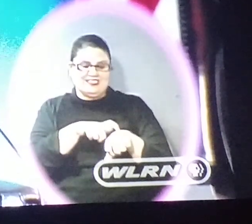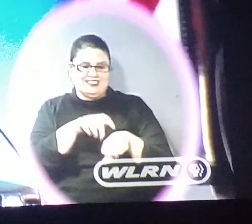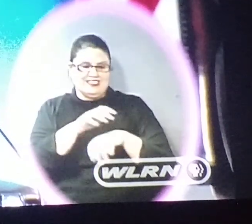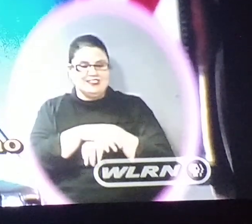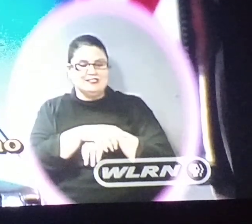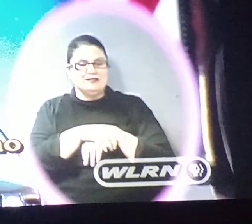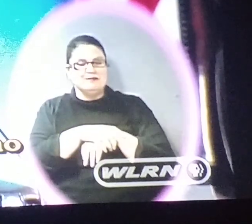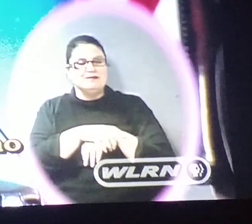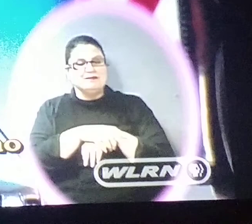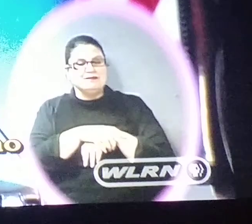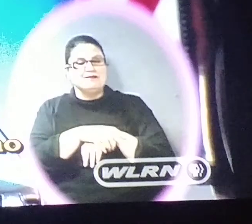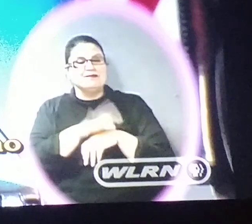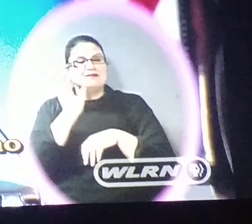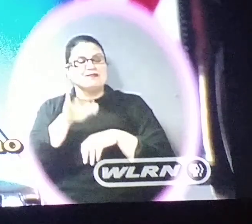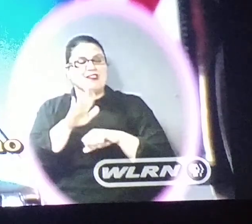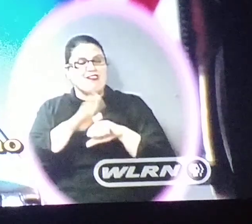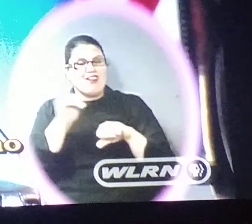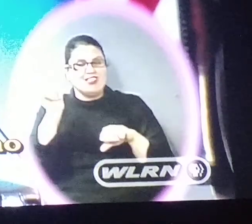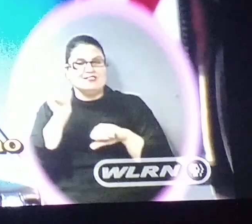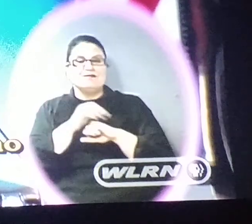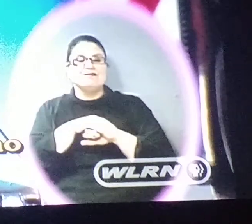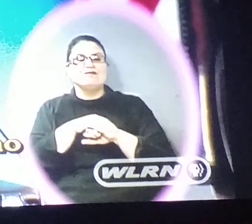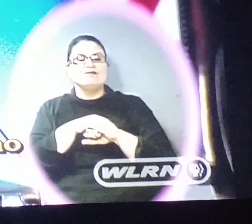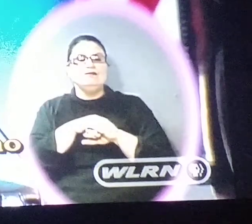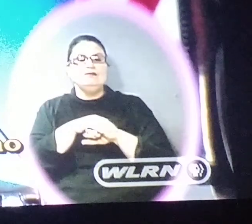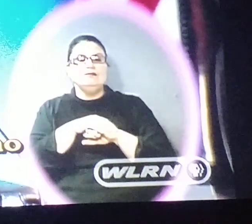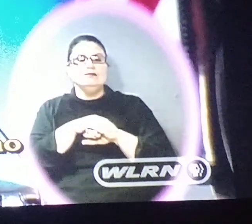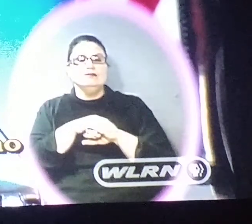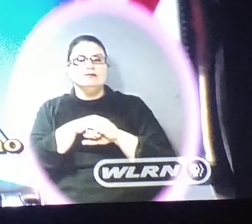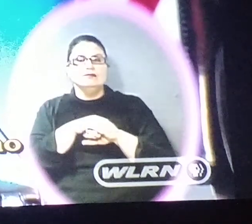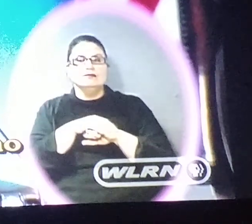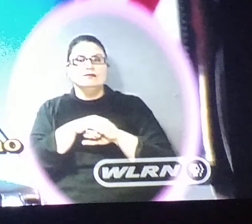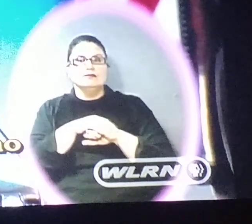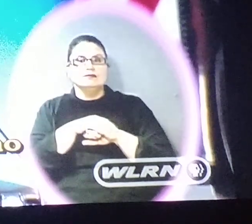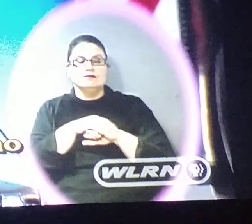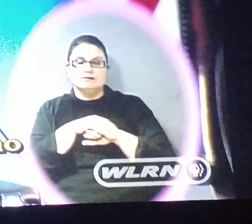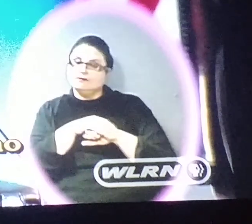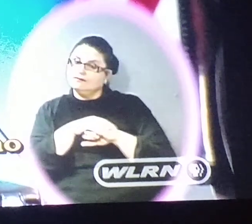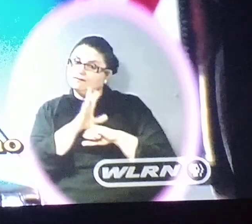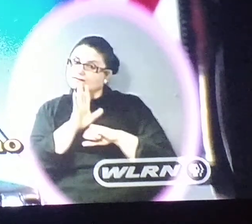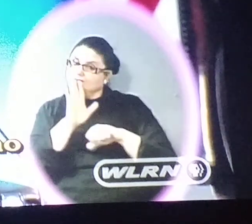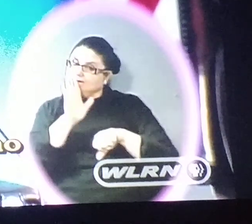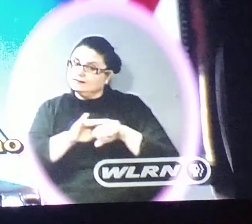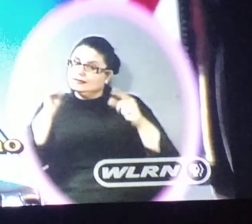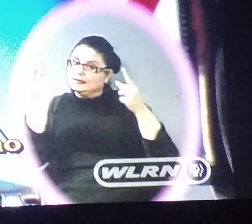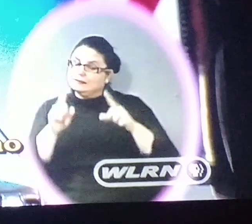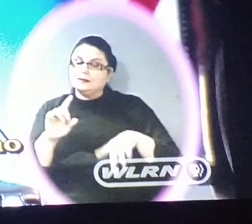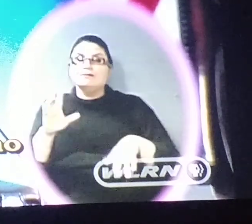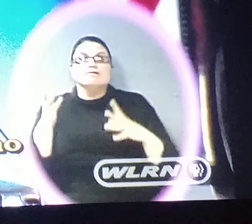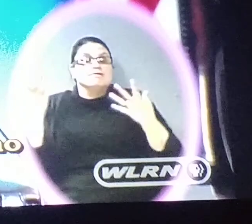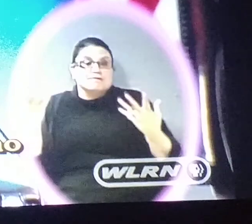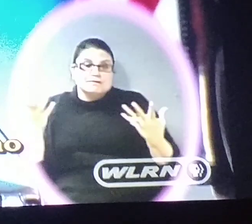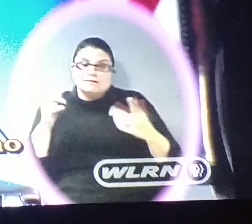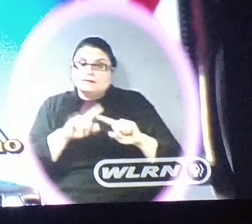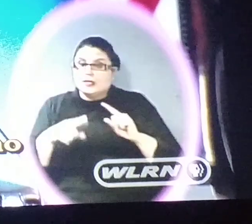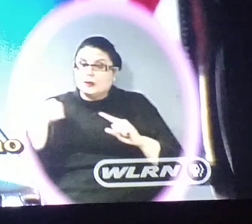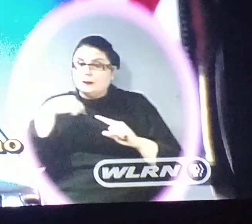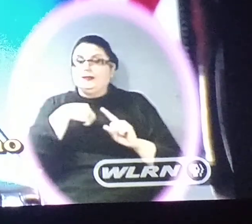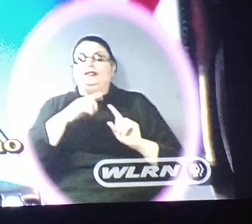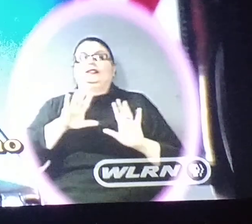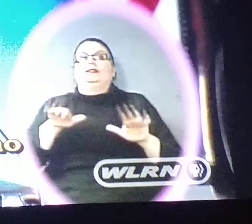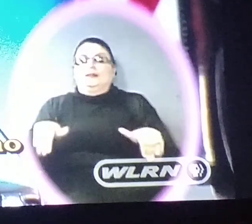so. And that call has not been made to us. Secondarily, if I just